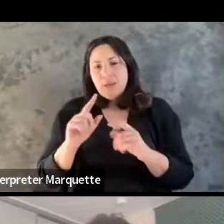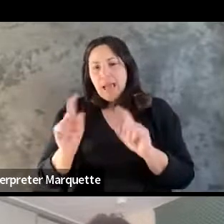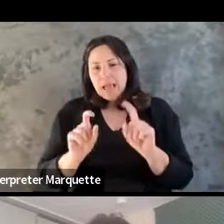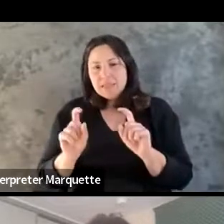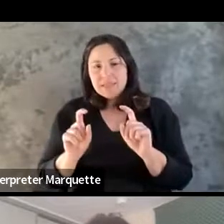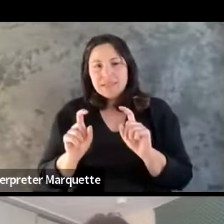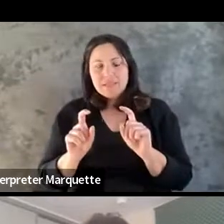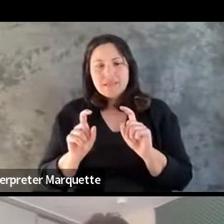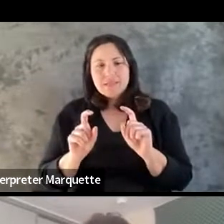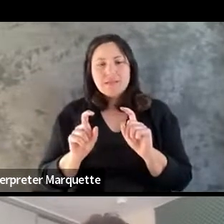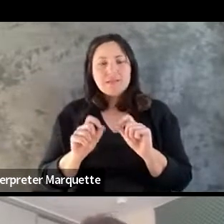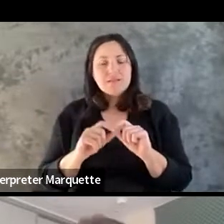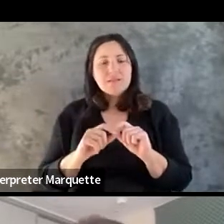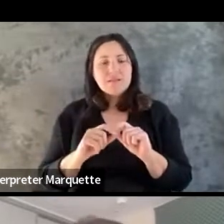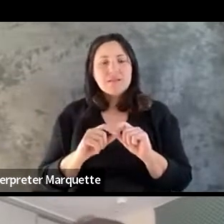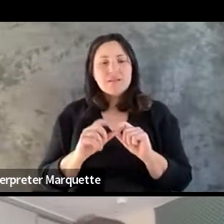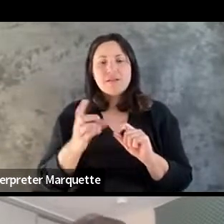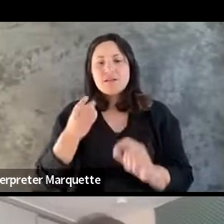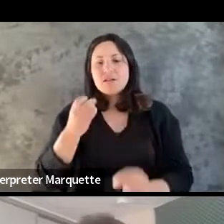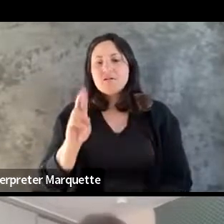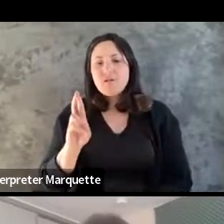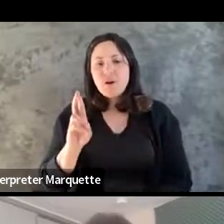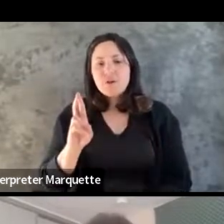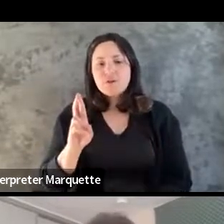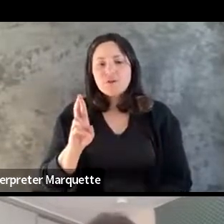tonight. So Dr. Sharetta,